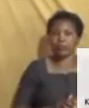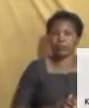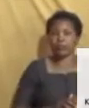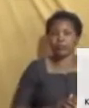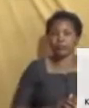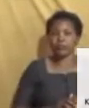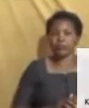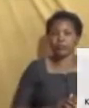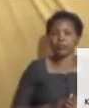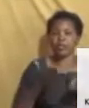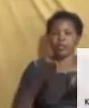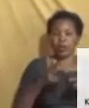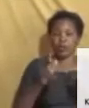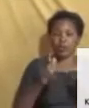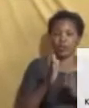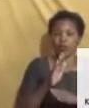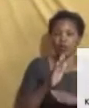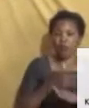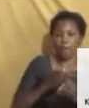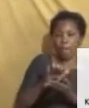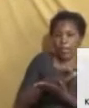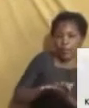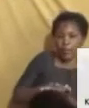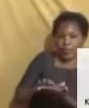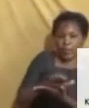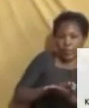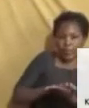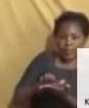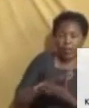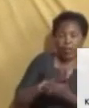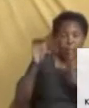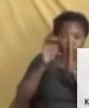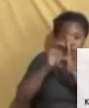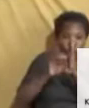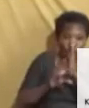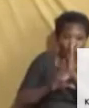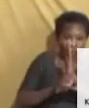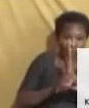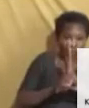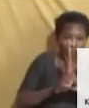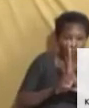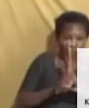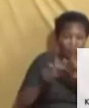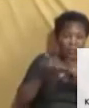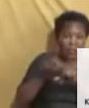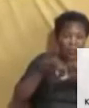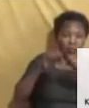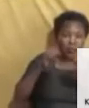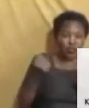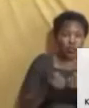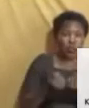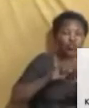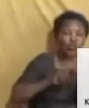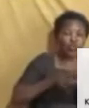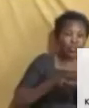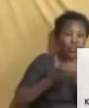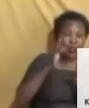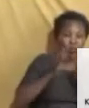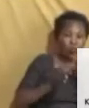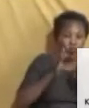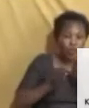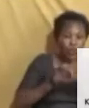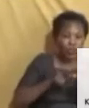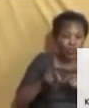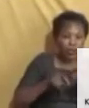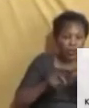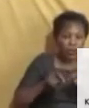Let's start from the basics. The Constitution is the social contract that governs the relationship